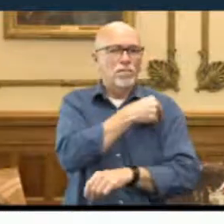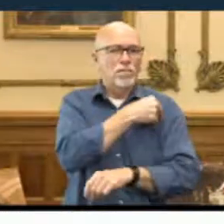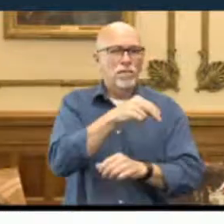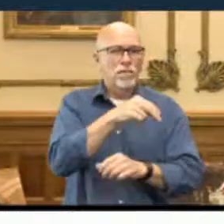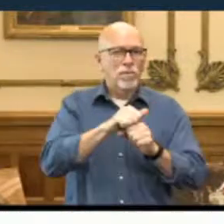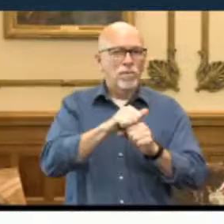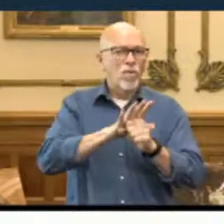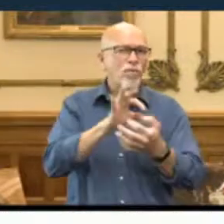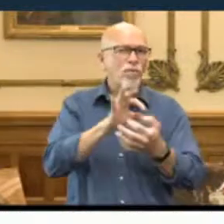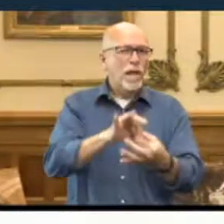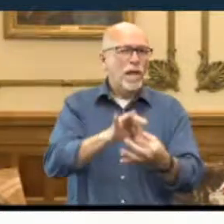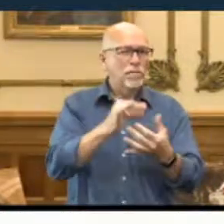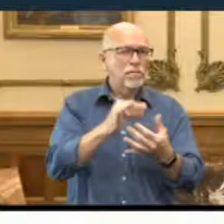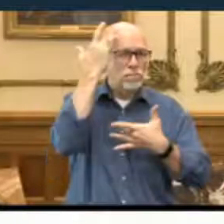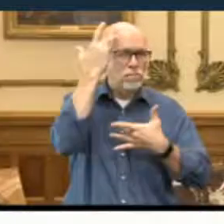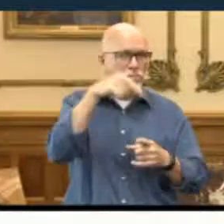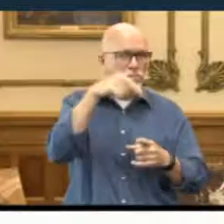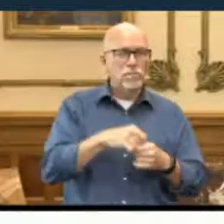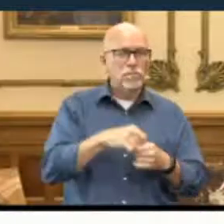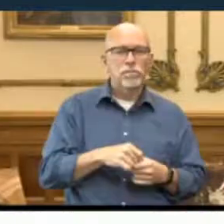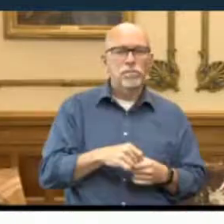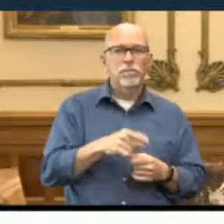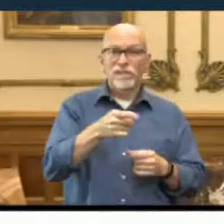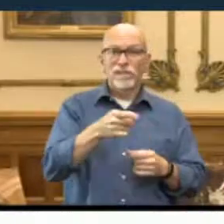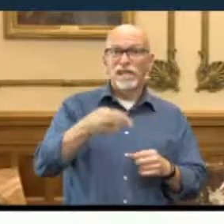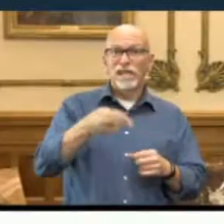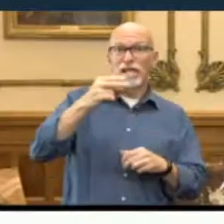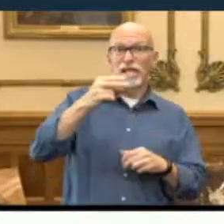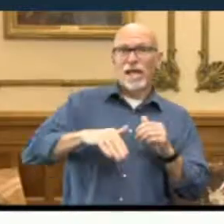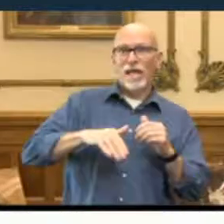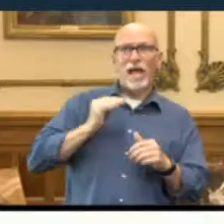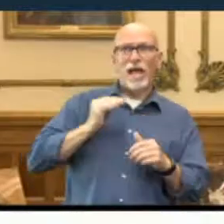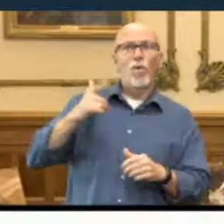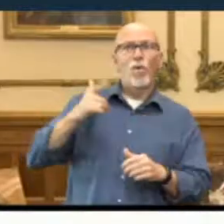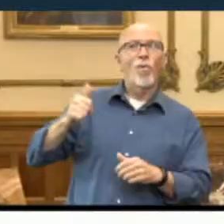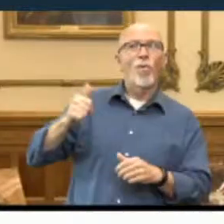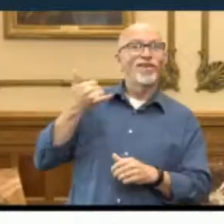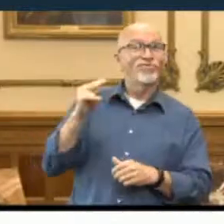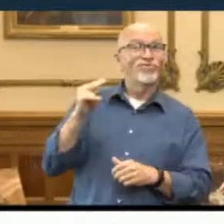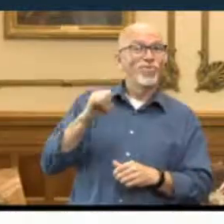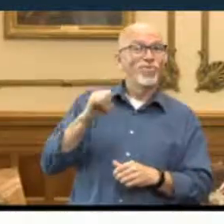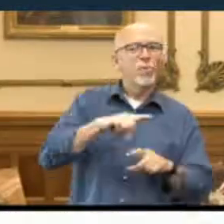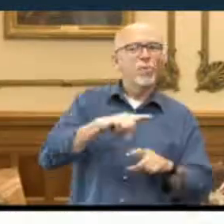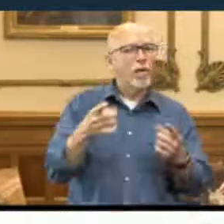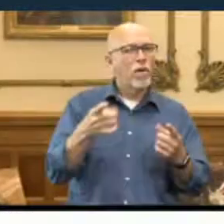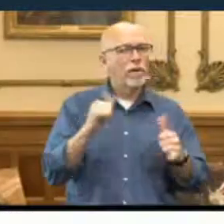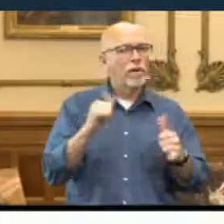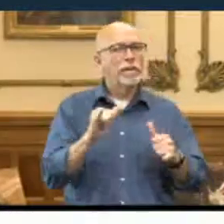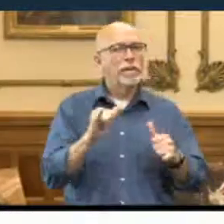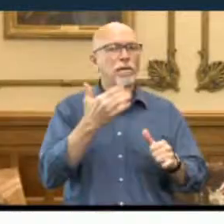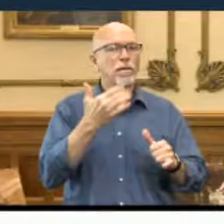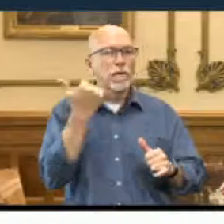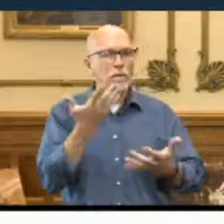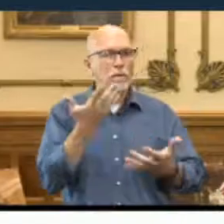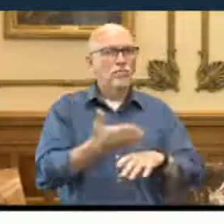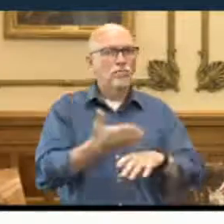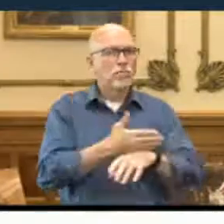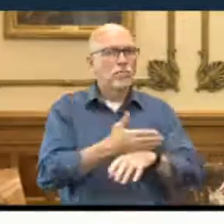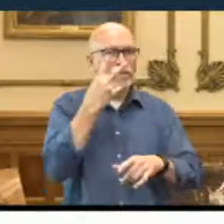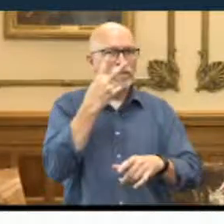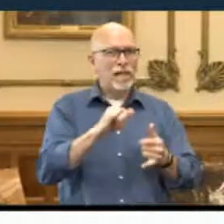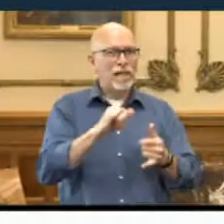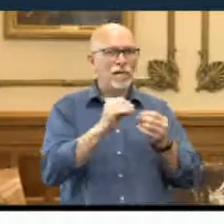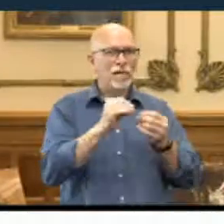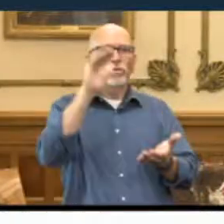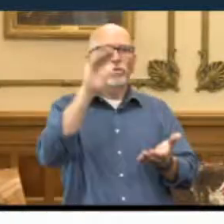or COVID-related symptoms. While that's higher than our low point in late June, it's encouraging to see that number of patients admitted each day